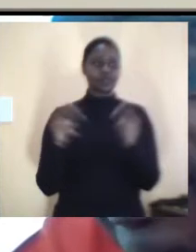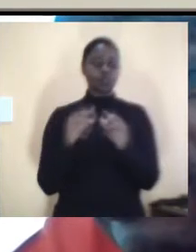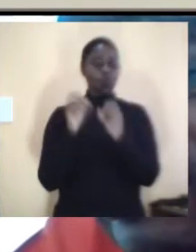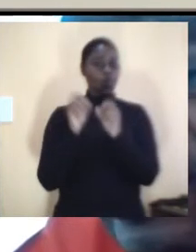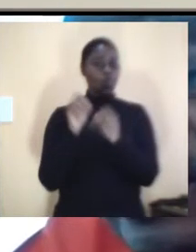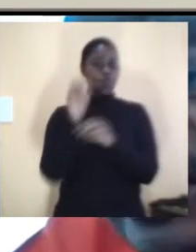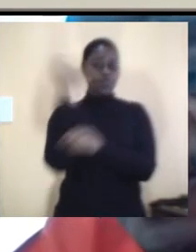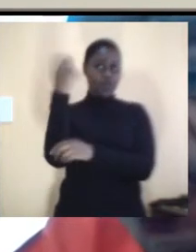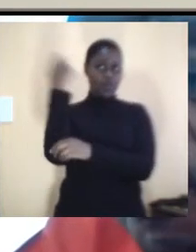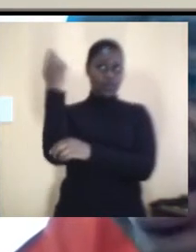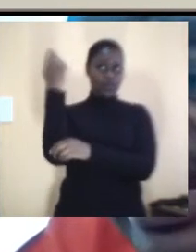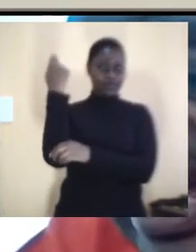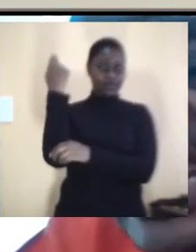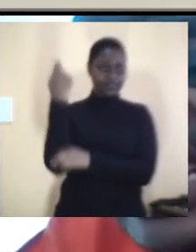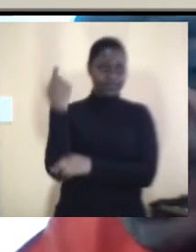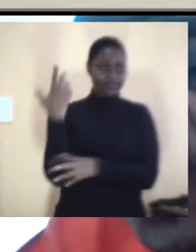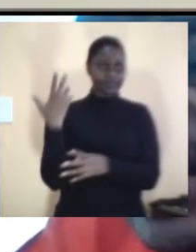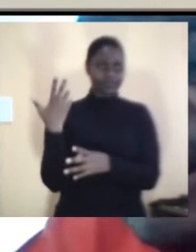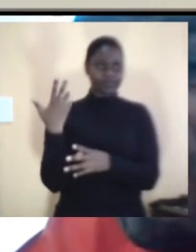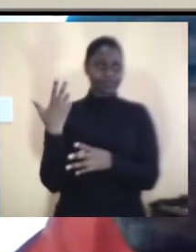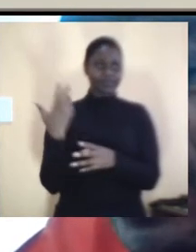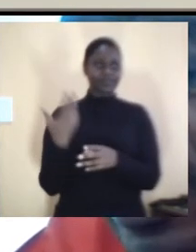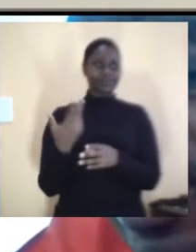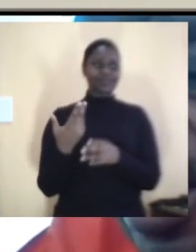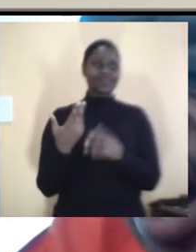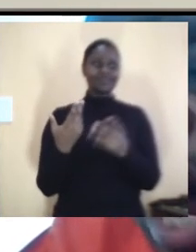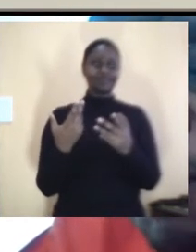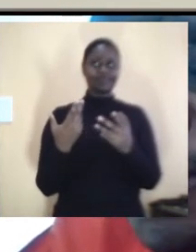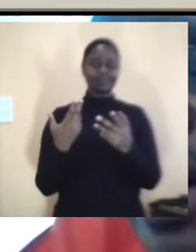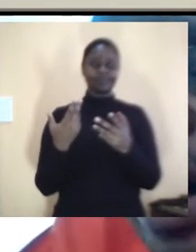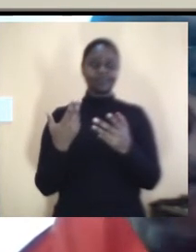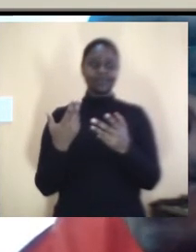towards rural development, an intolerable